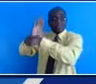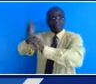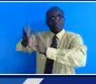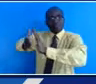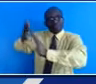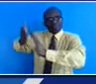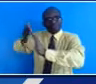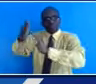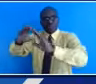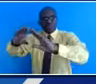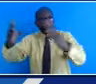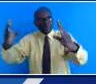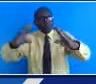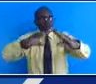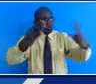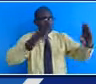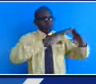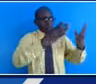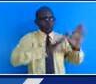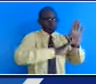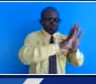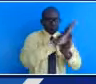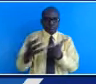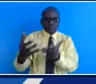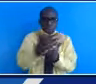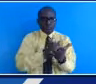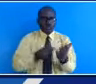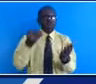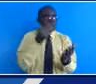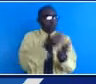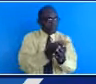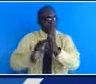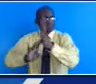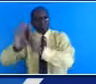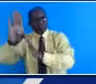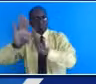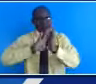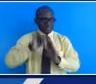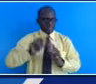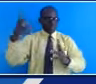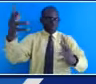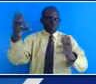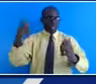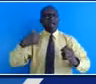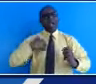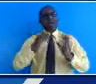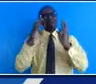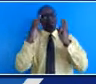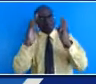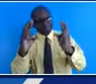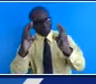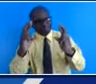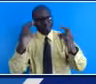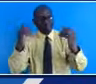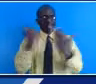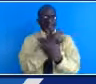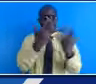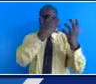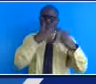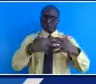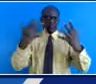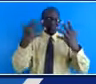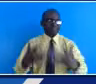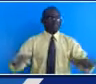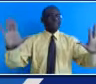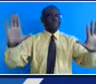is the beginning of the end for the pandemic in Westchester County, and that is thanks to the selflessness of thousands